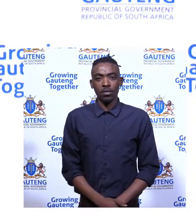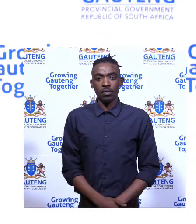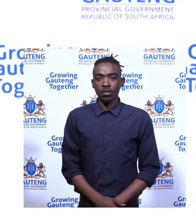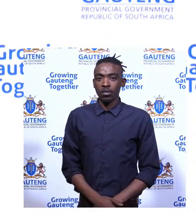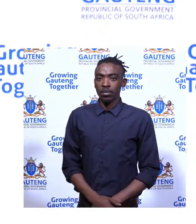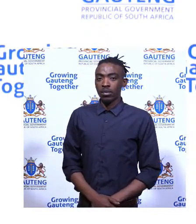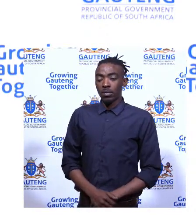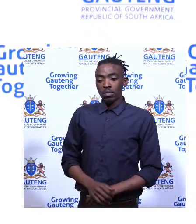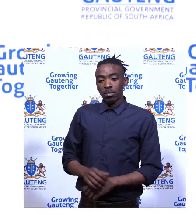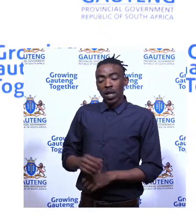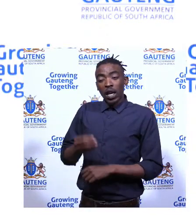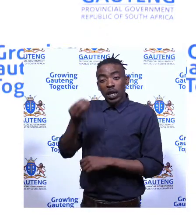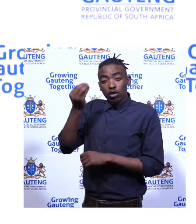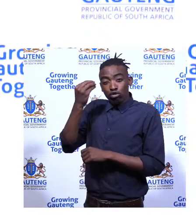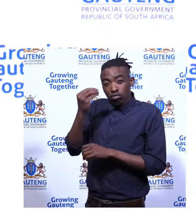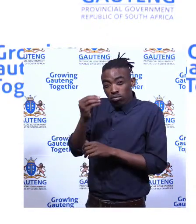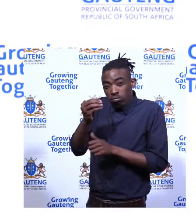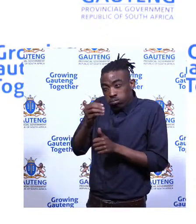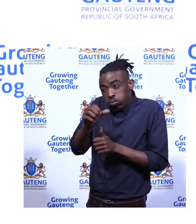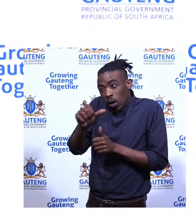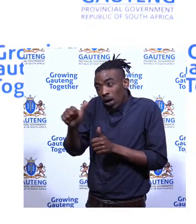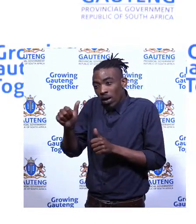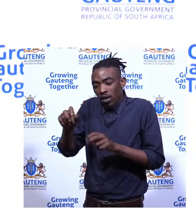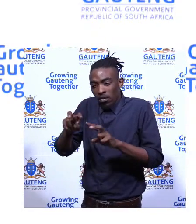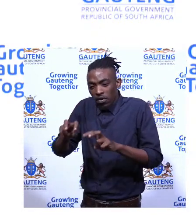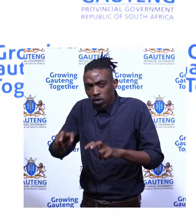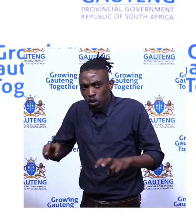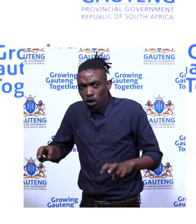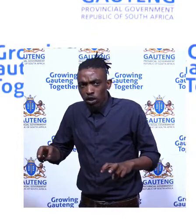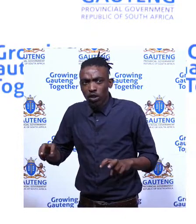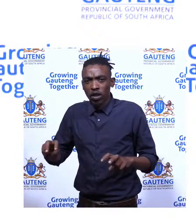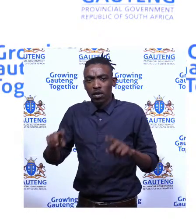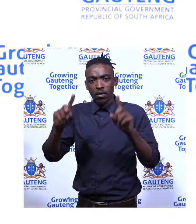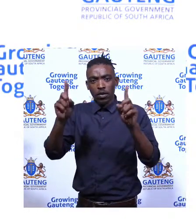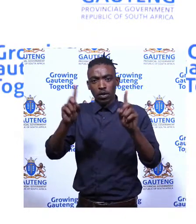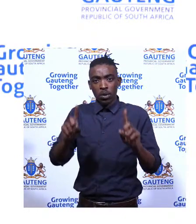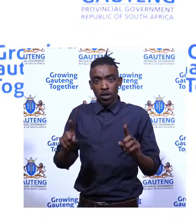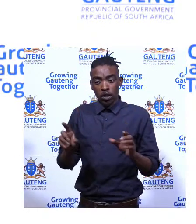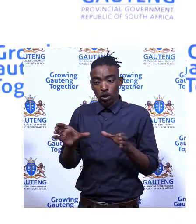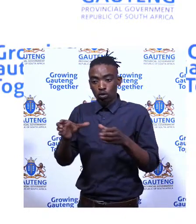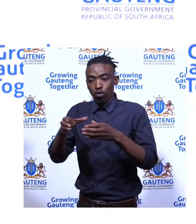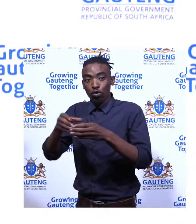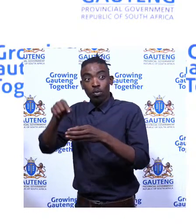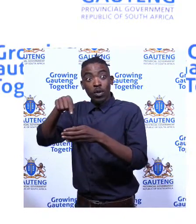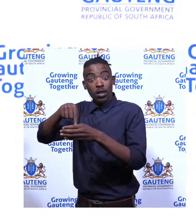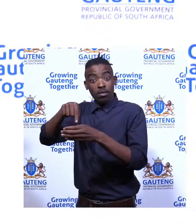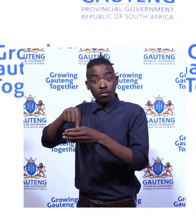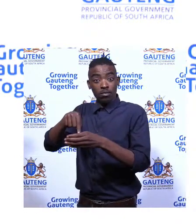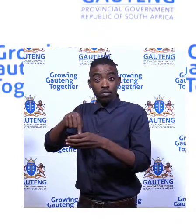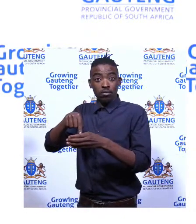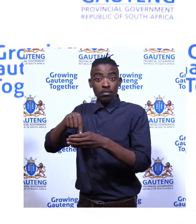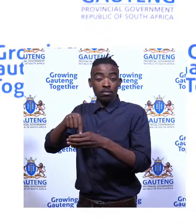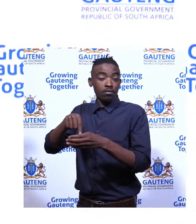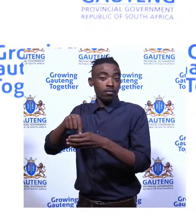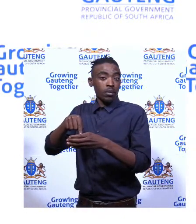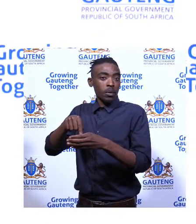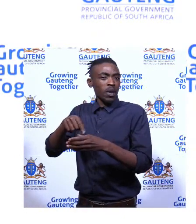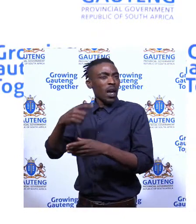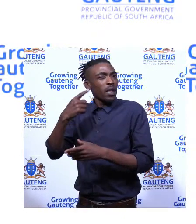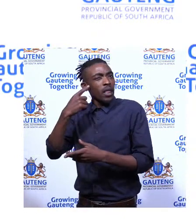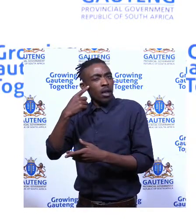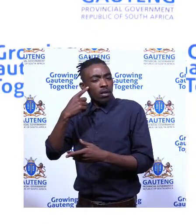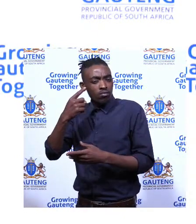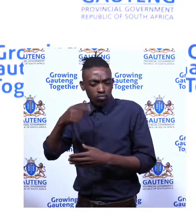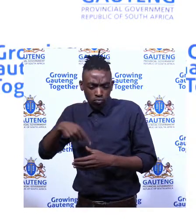update on the investigations by the Special Investigation Unit? I think for the purpose of this